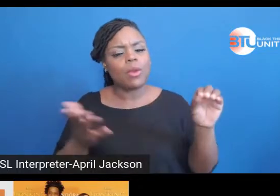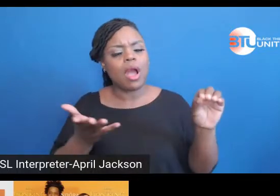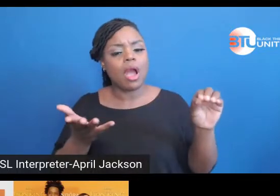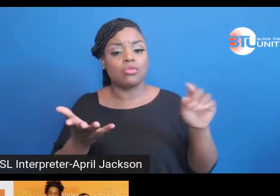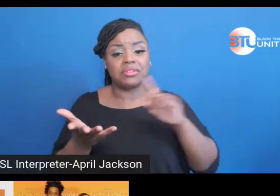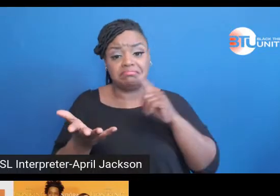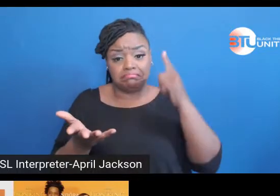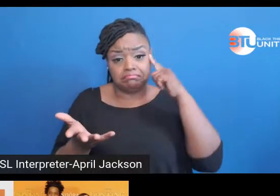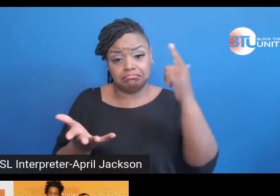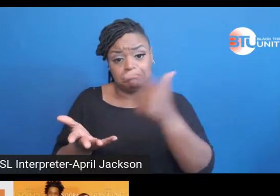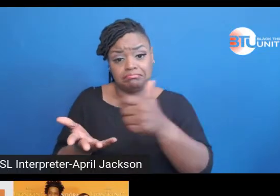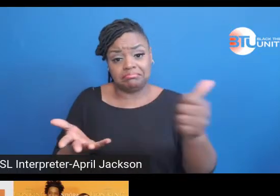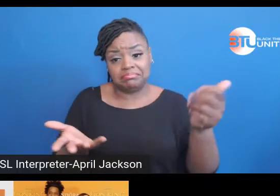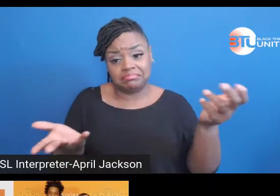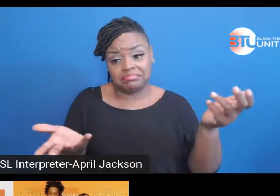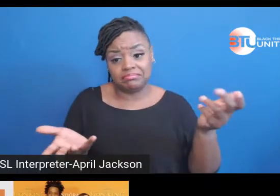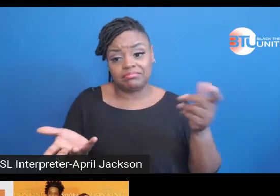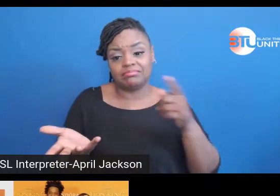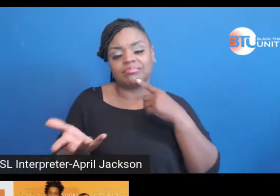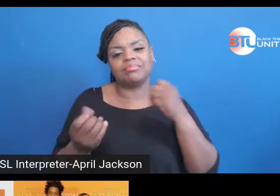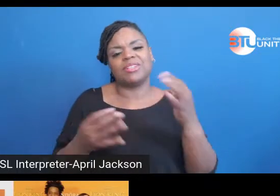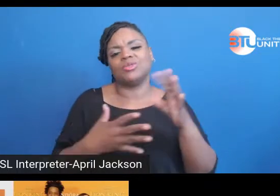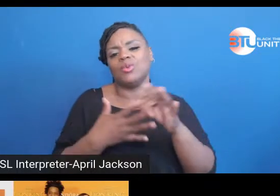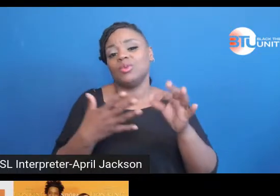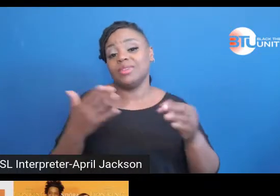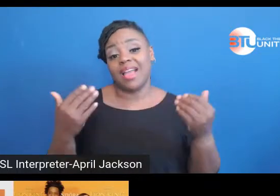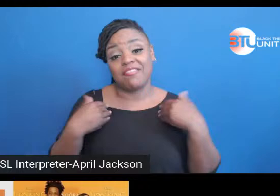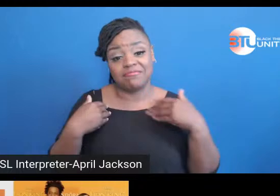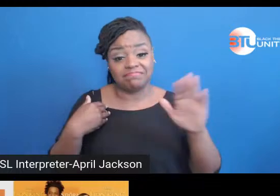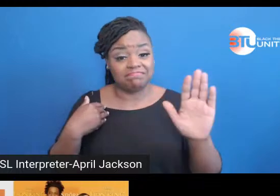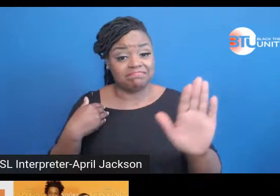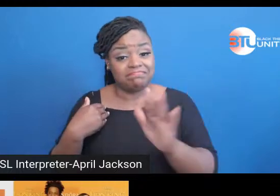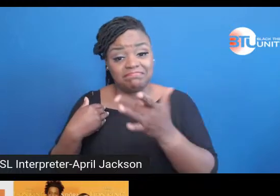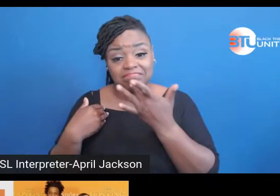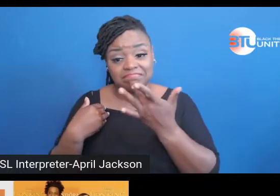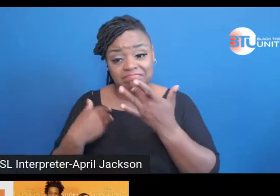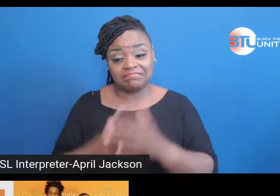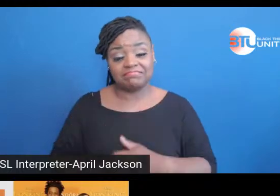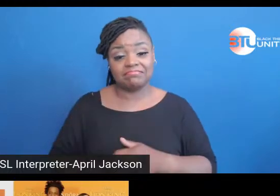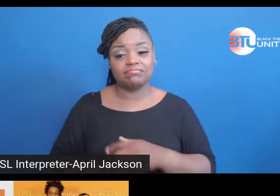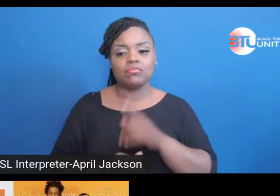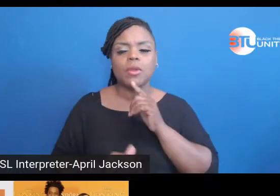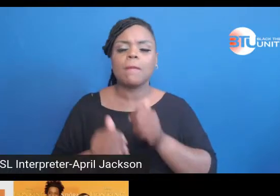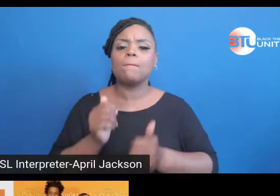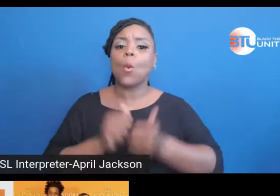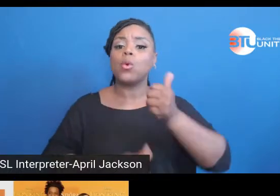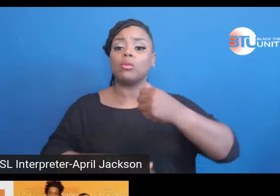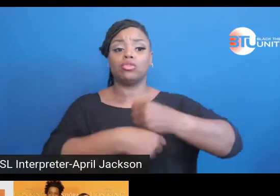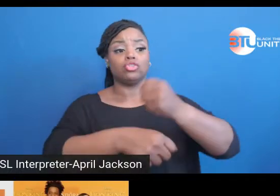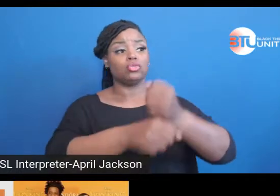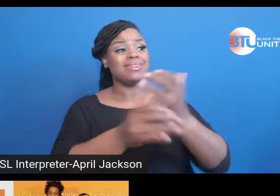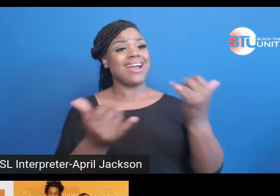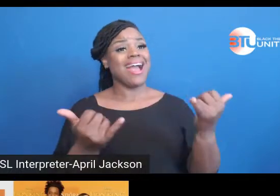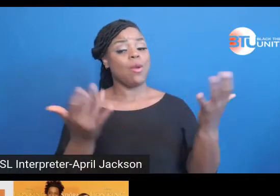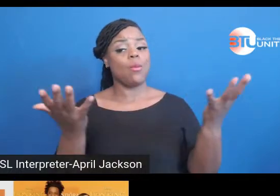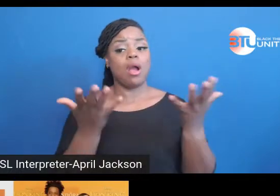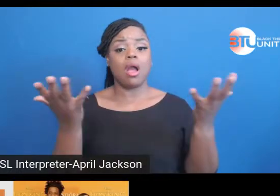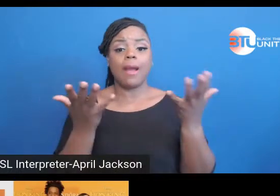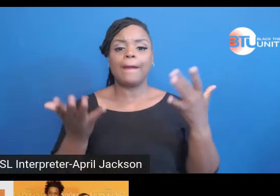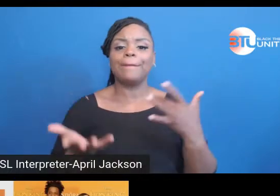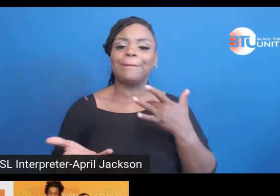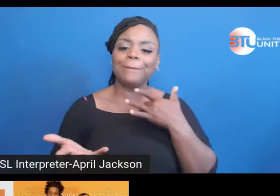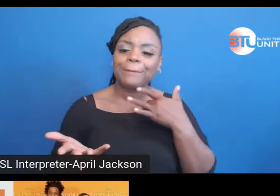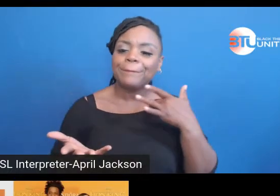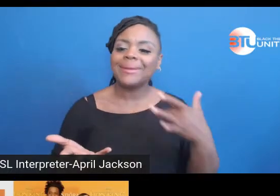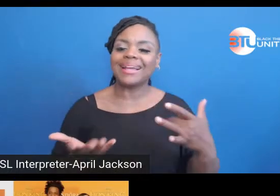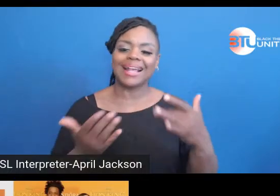You have all these choices. Most productions these days tend to be either limited